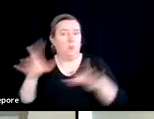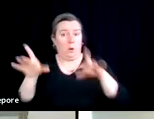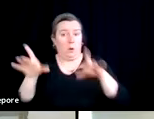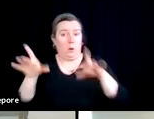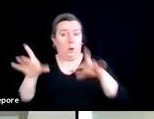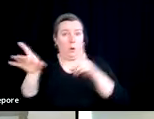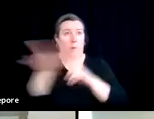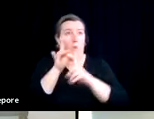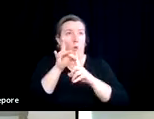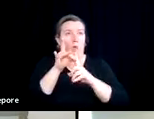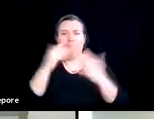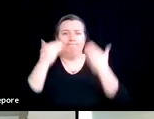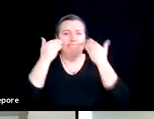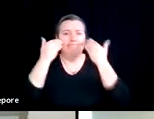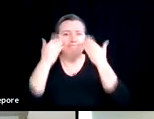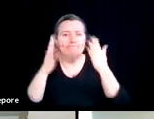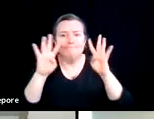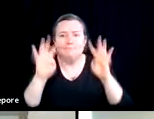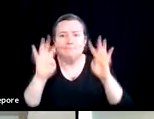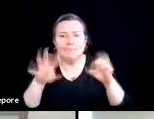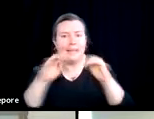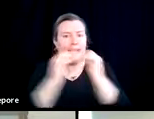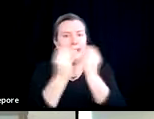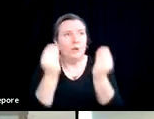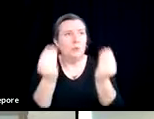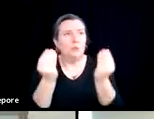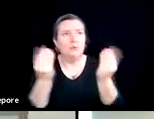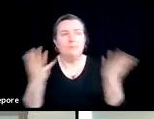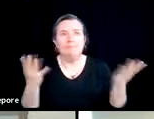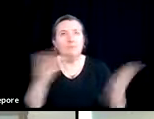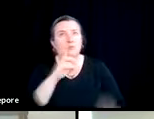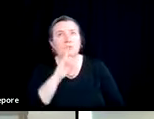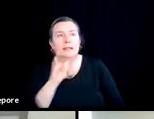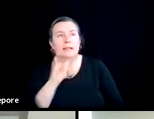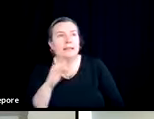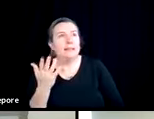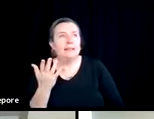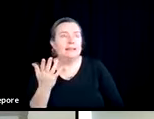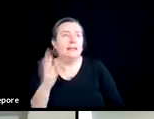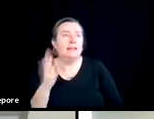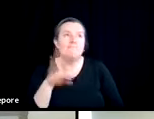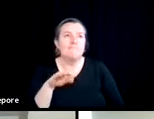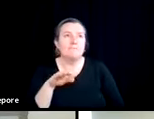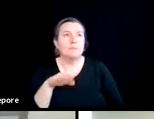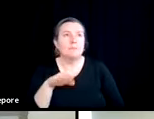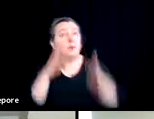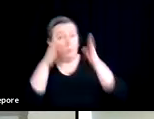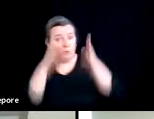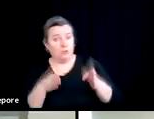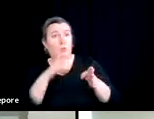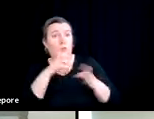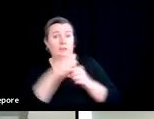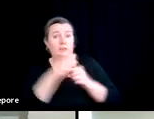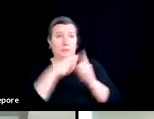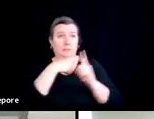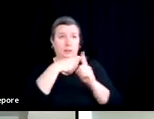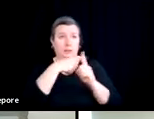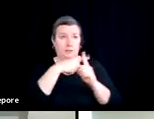but there has been no, I will just say this, the person who tested positive has not